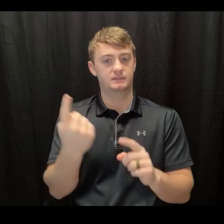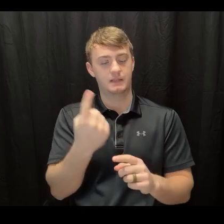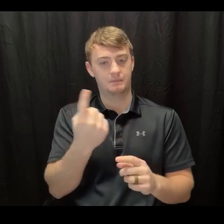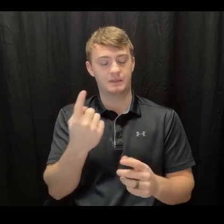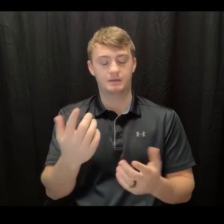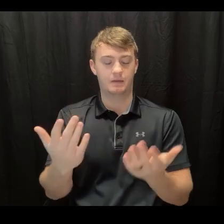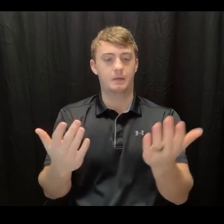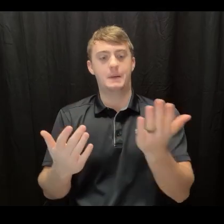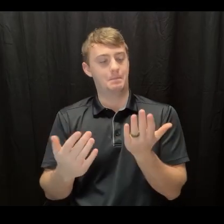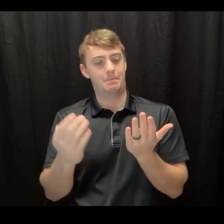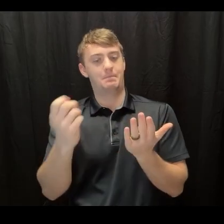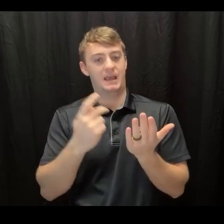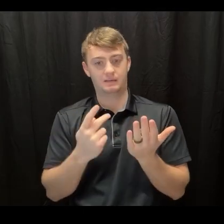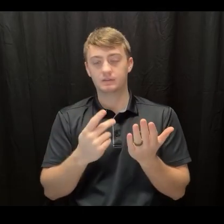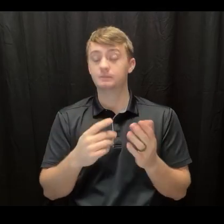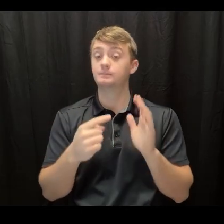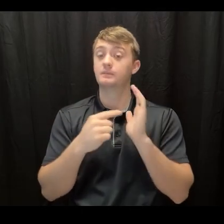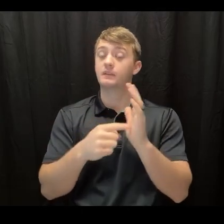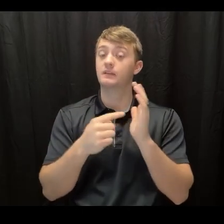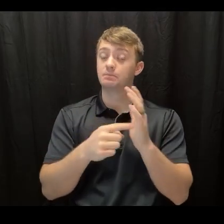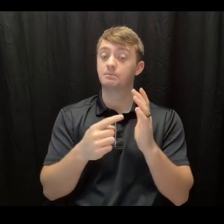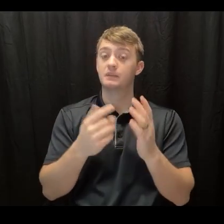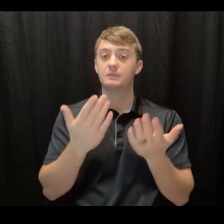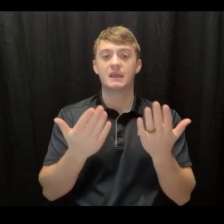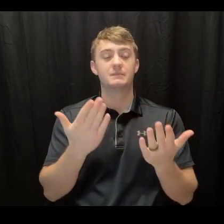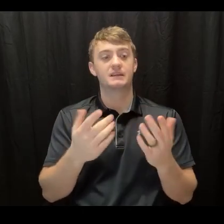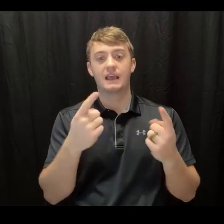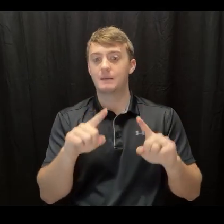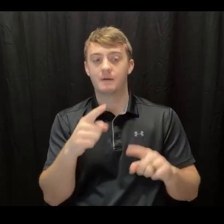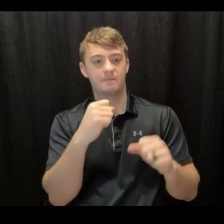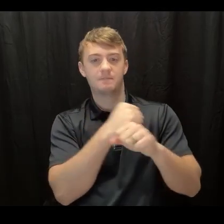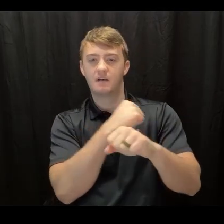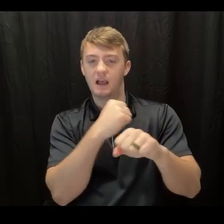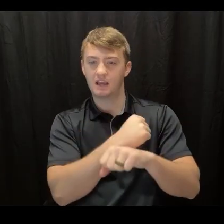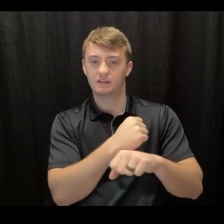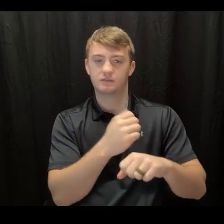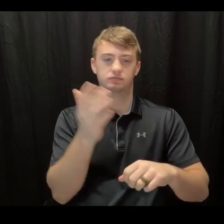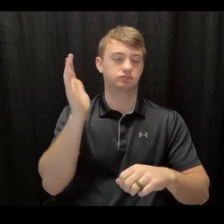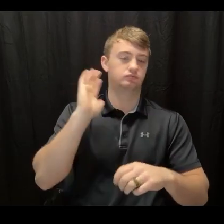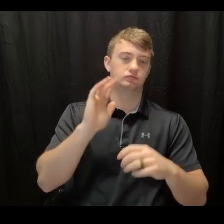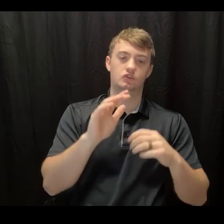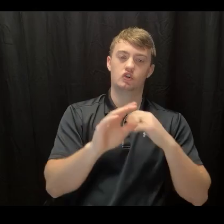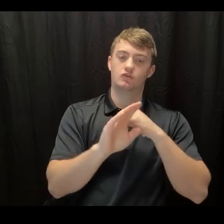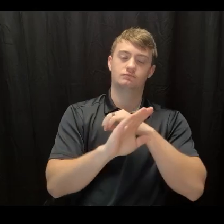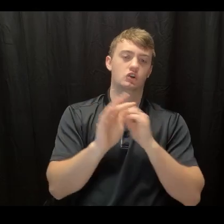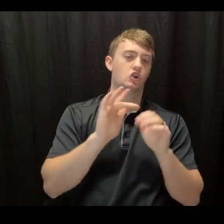something comes back. For example, let's say there was a fight early in the school year